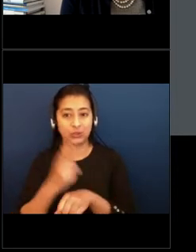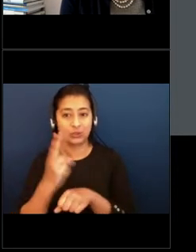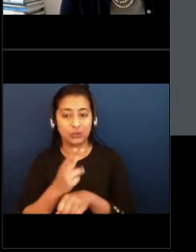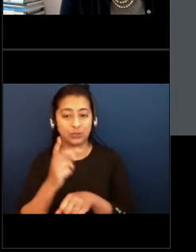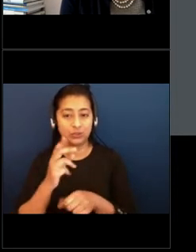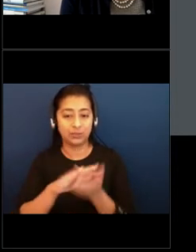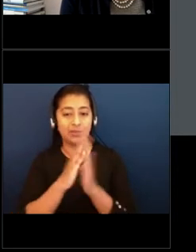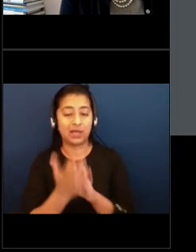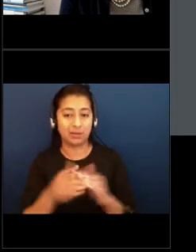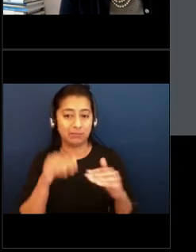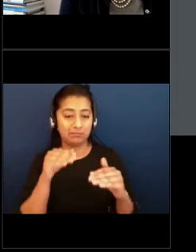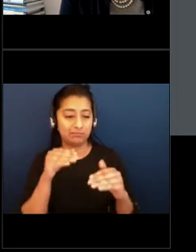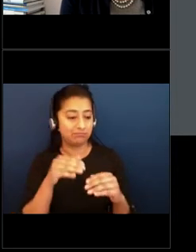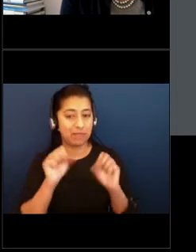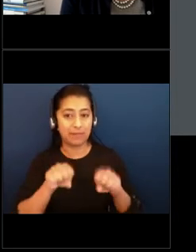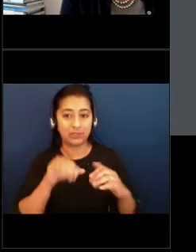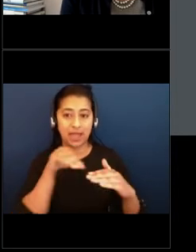access